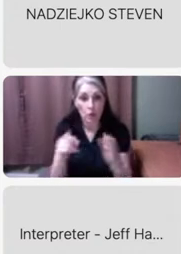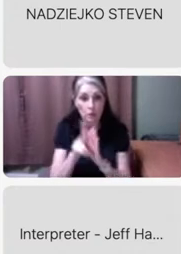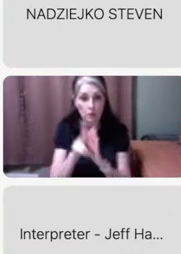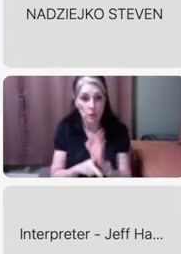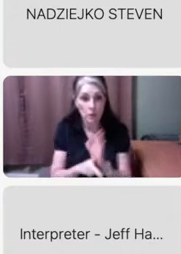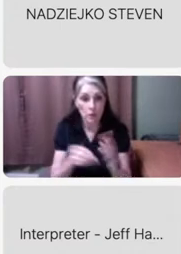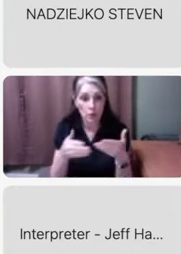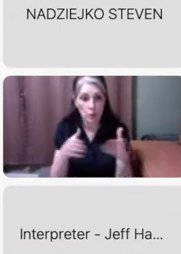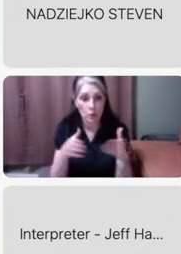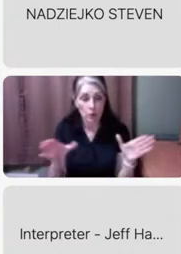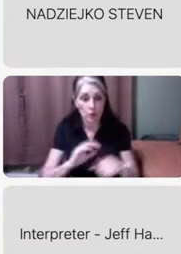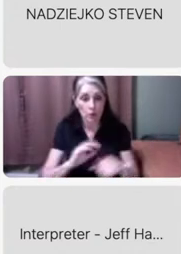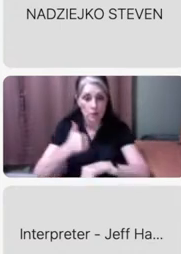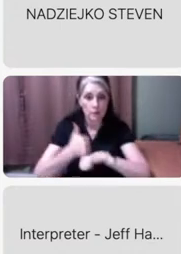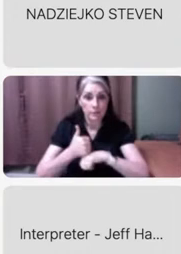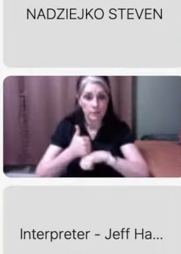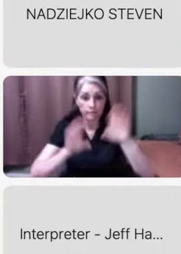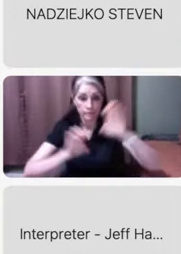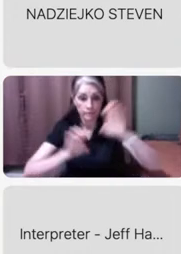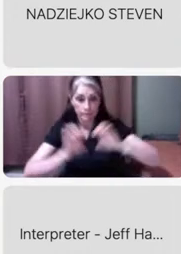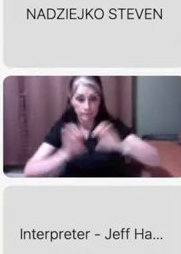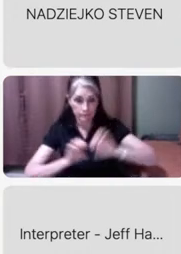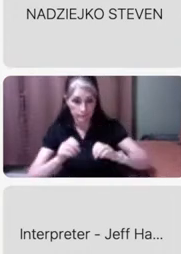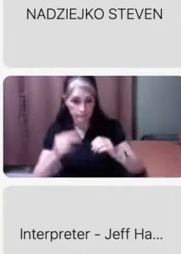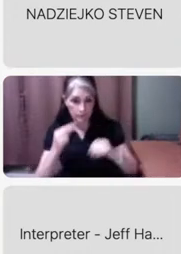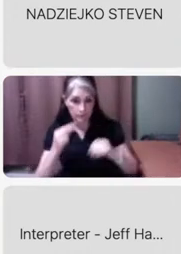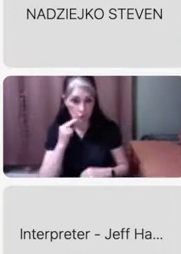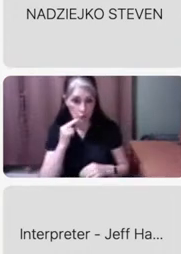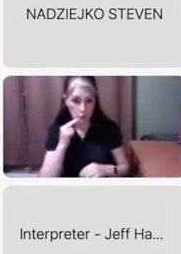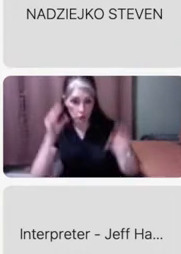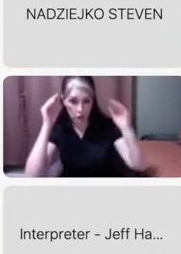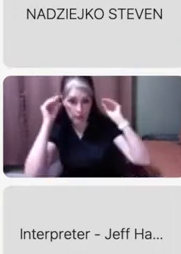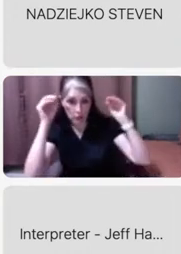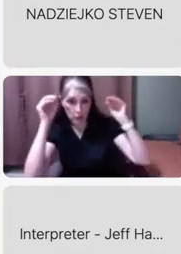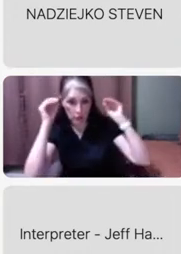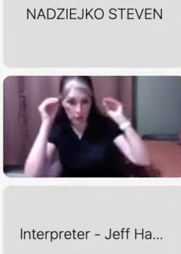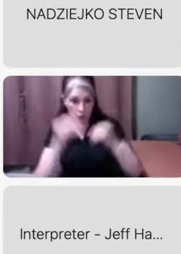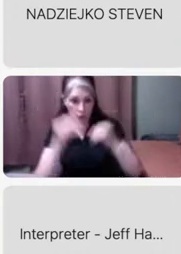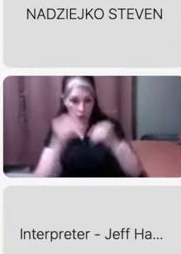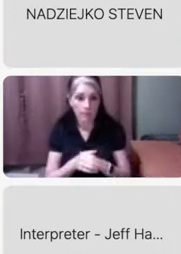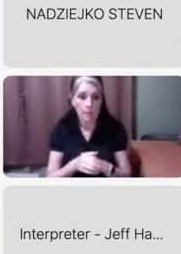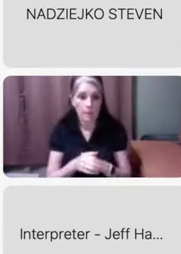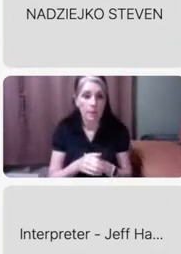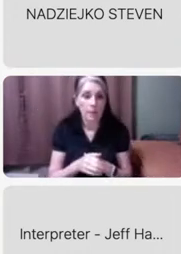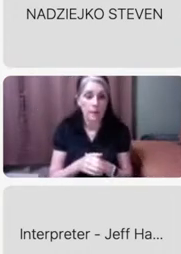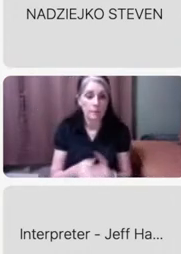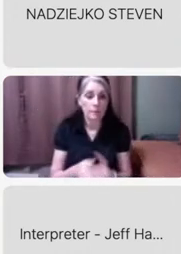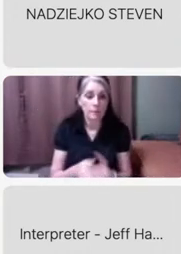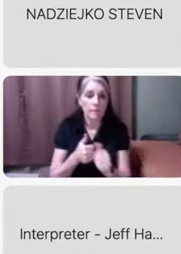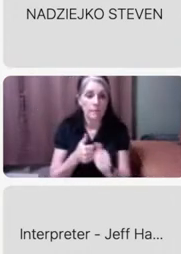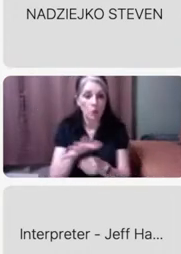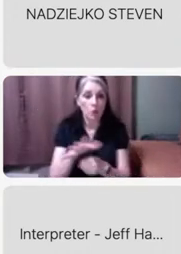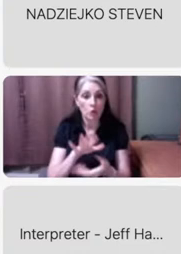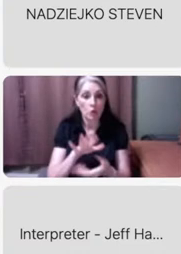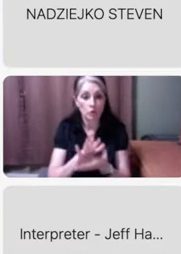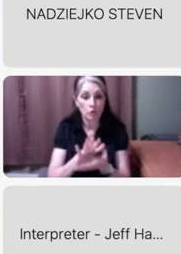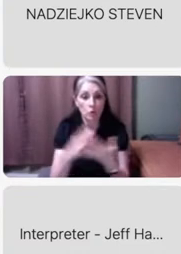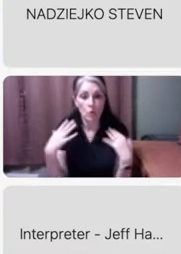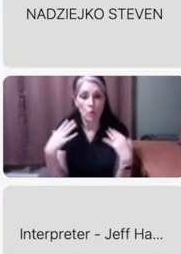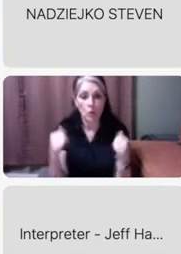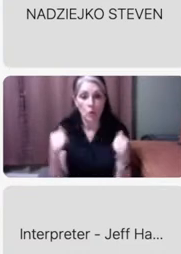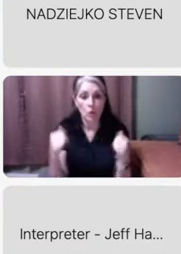evaluation and nutrition education this was followed by the local school wellness policy final rule of